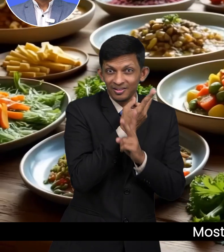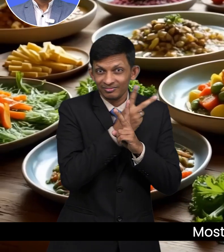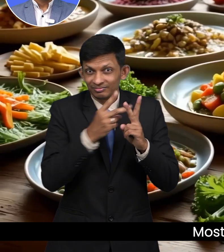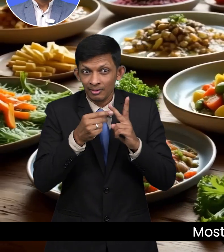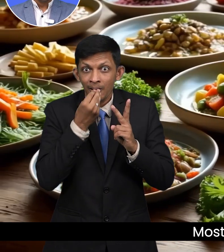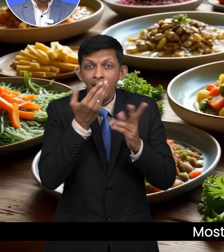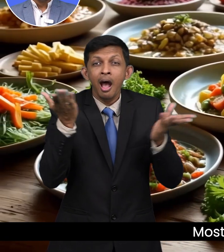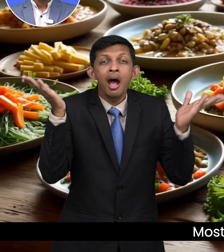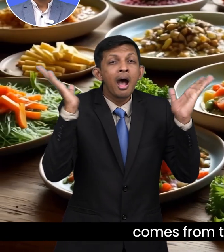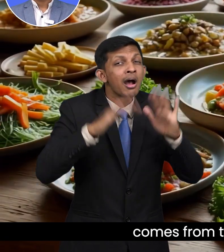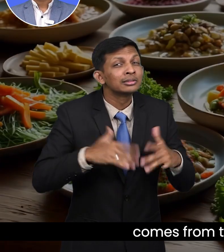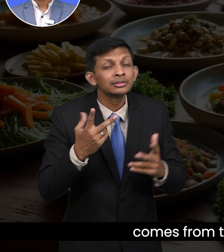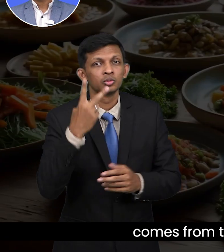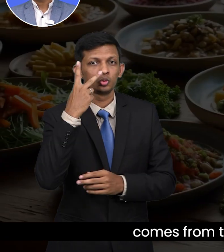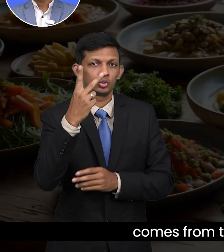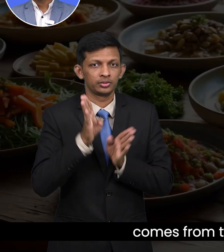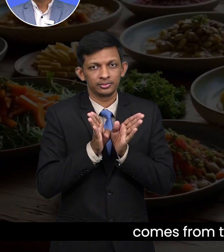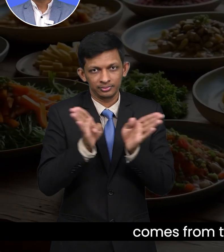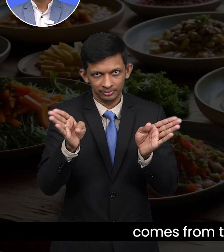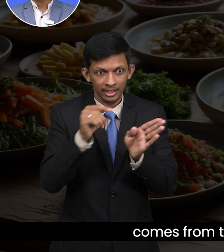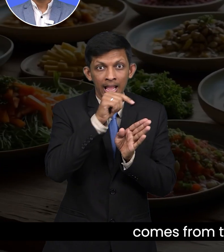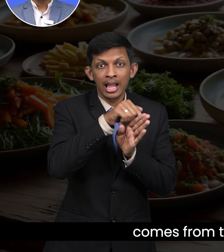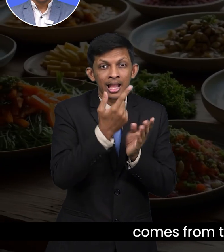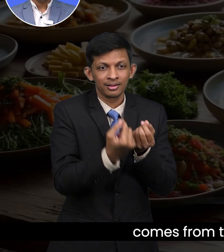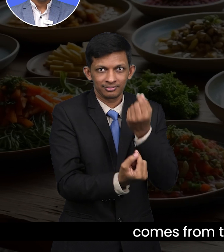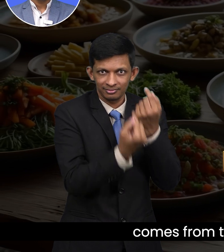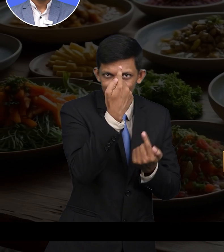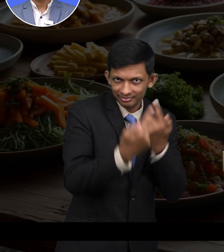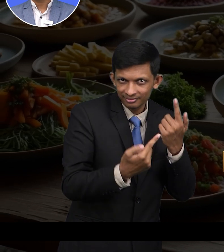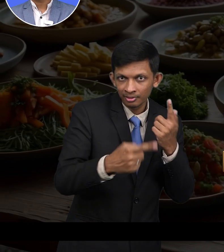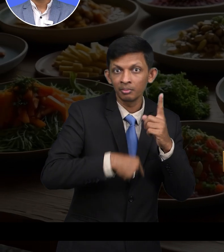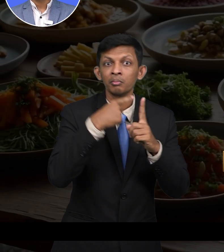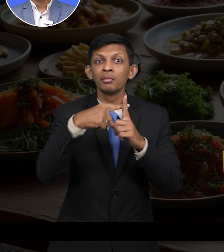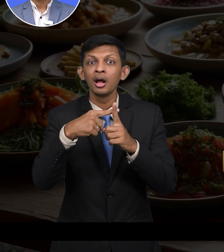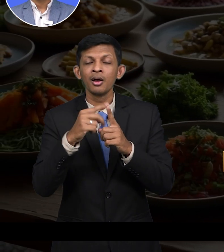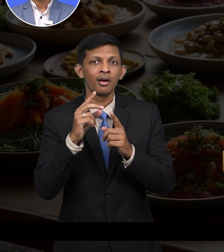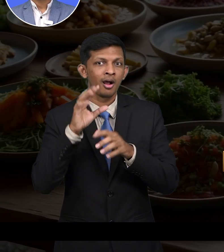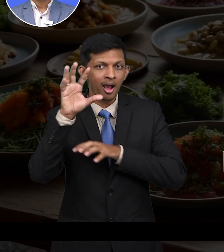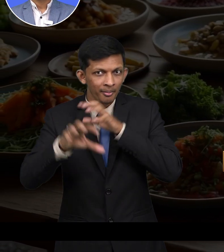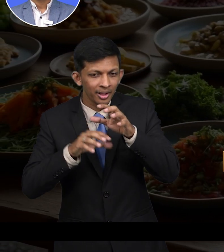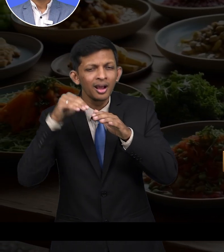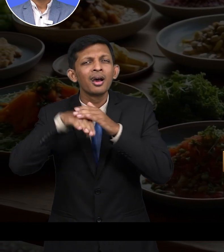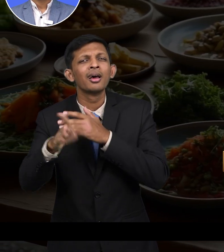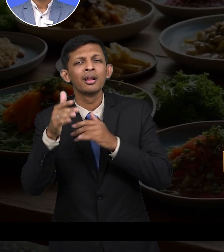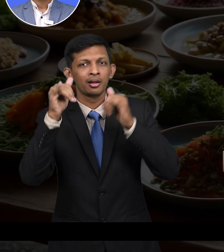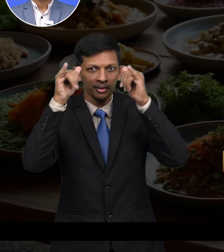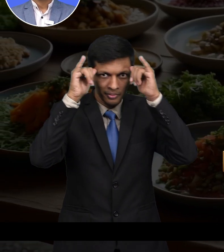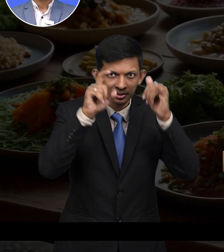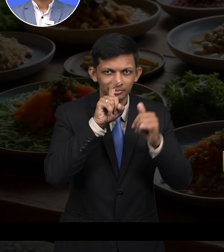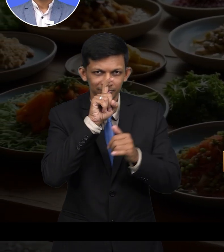Most of the food we eat comes from two main sources like plants and animals.